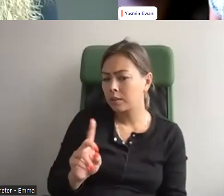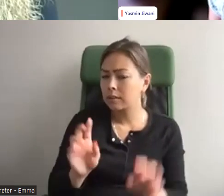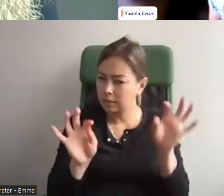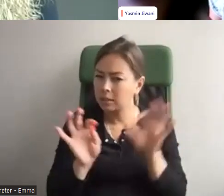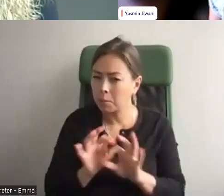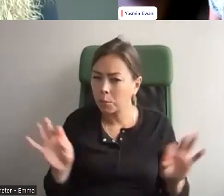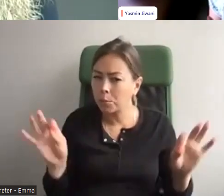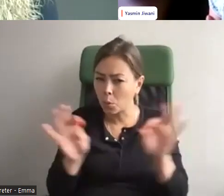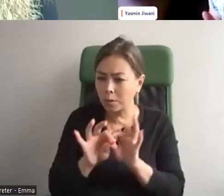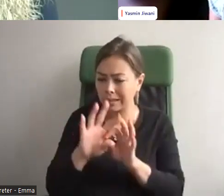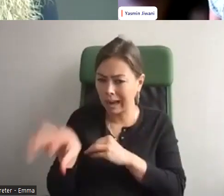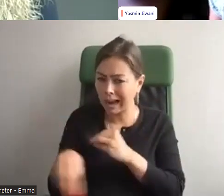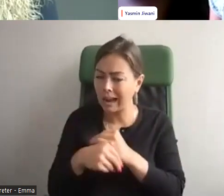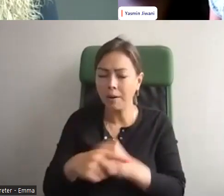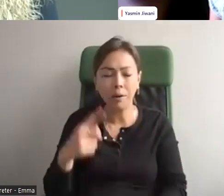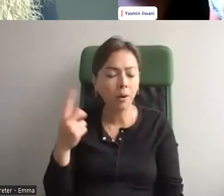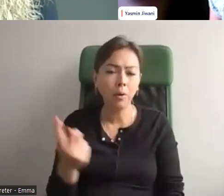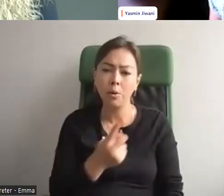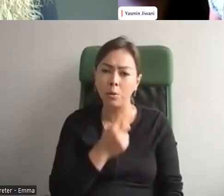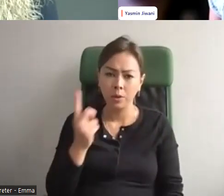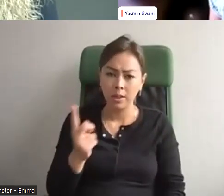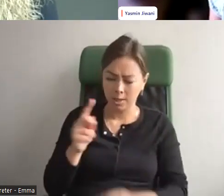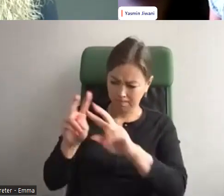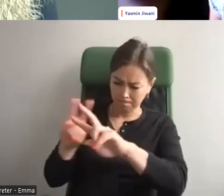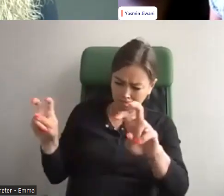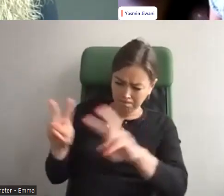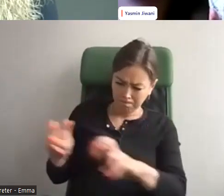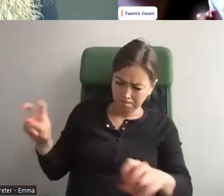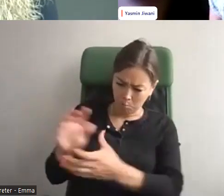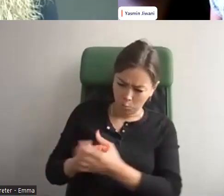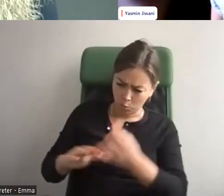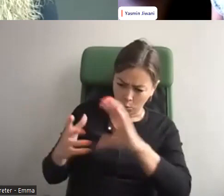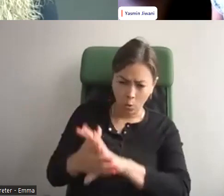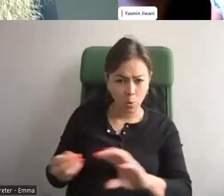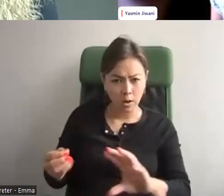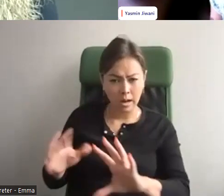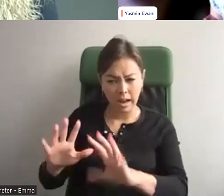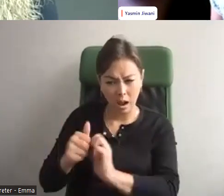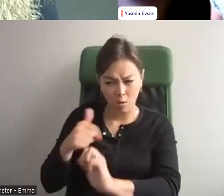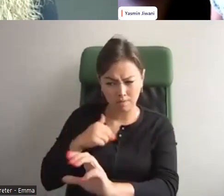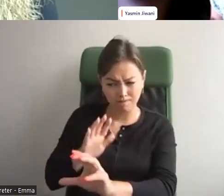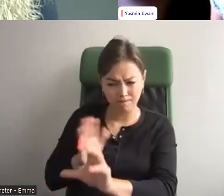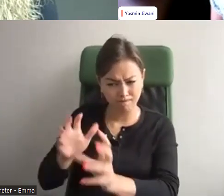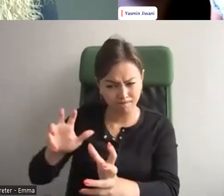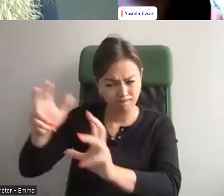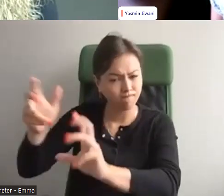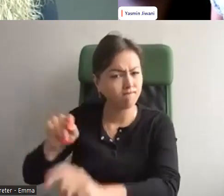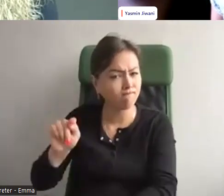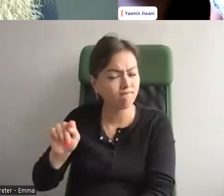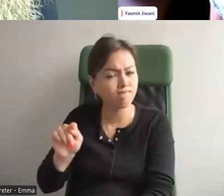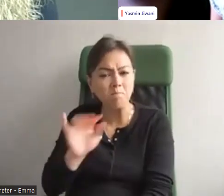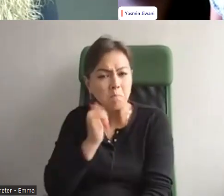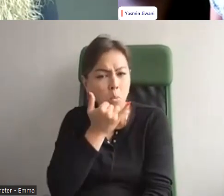that. How, in fact, a story is being told, and in what way can we disrupt the way that story is